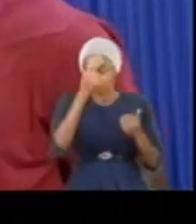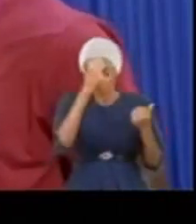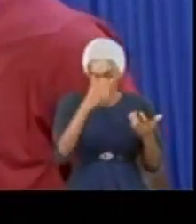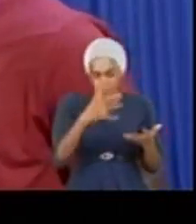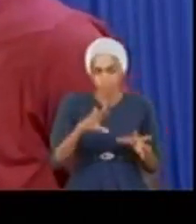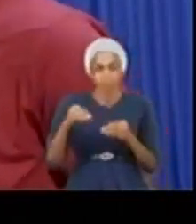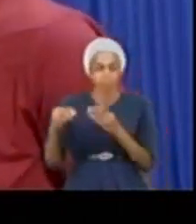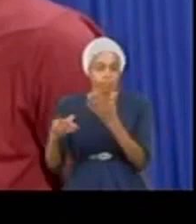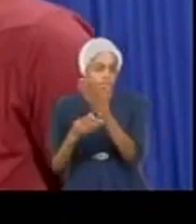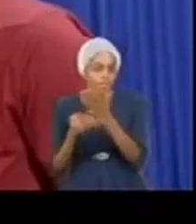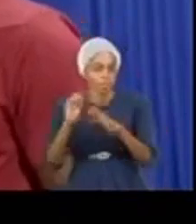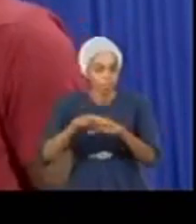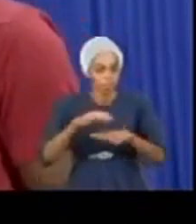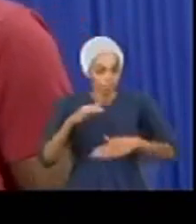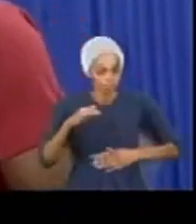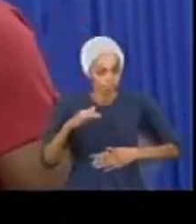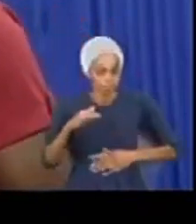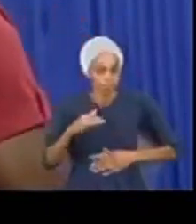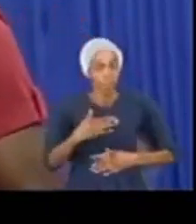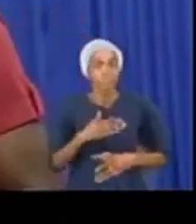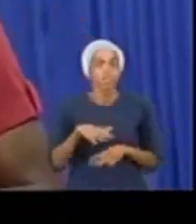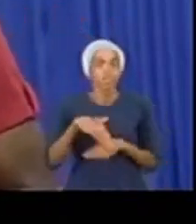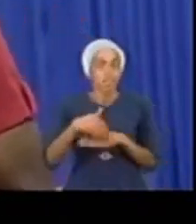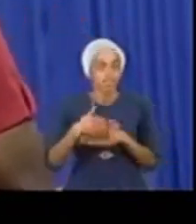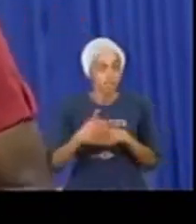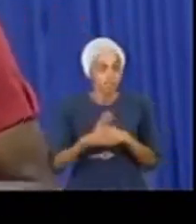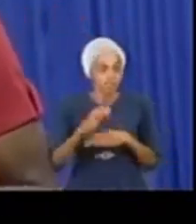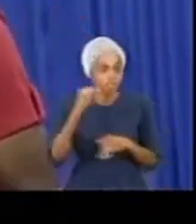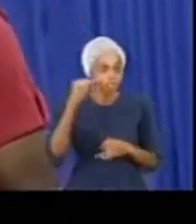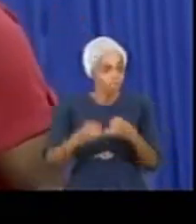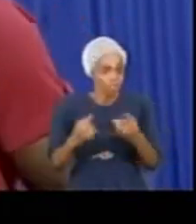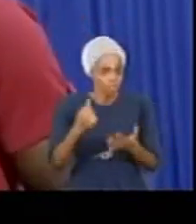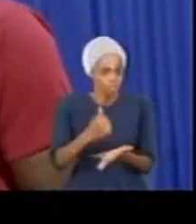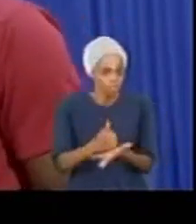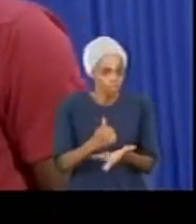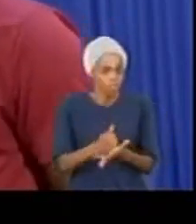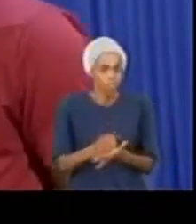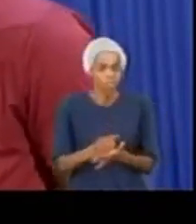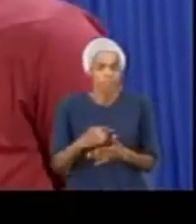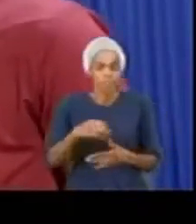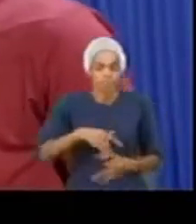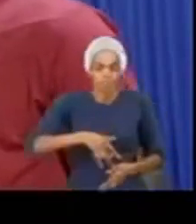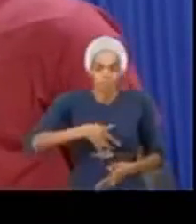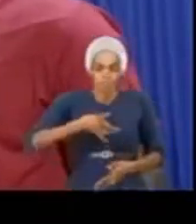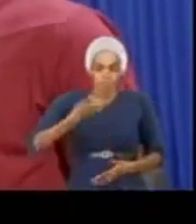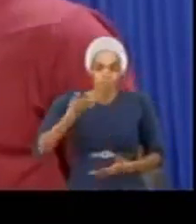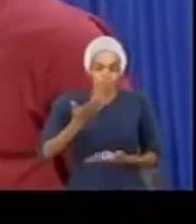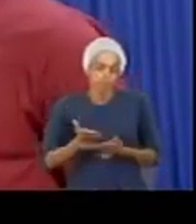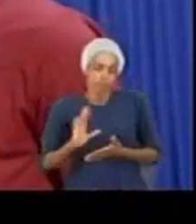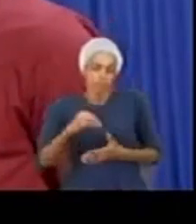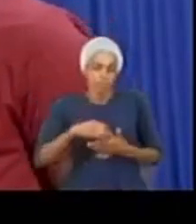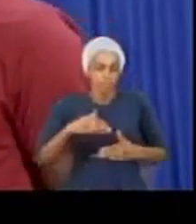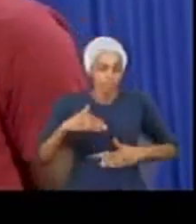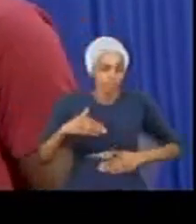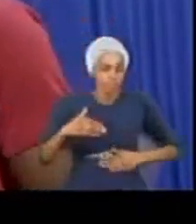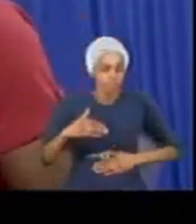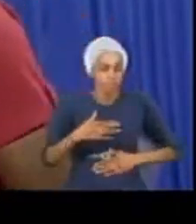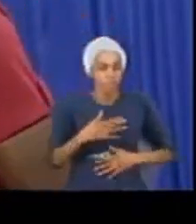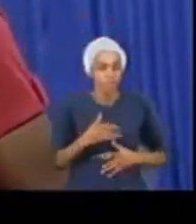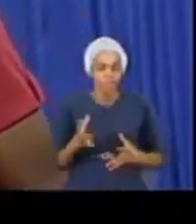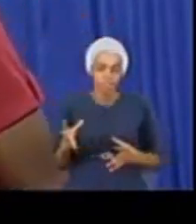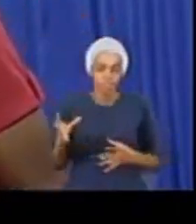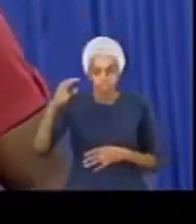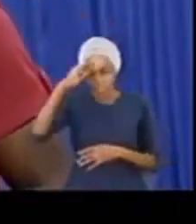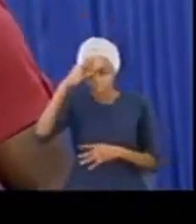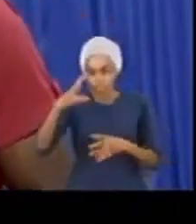my strength. And I knew that I have received my healing. I got home the